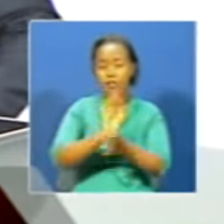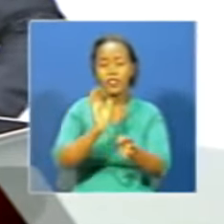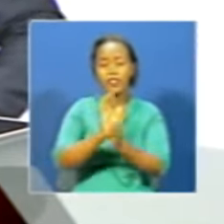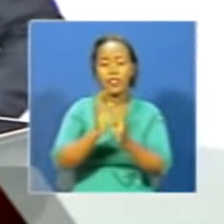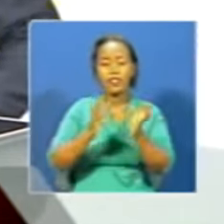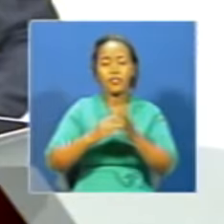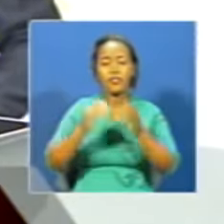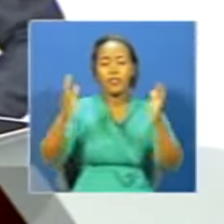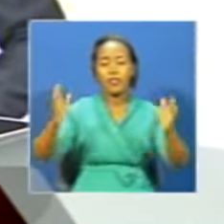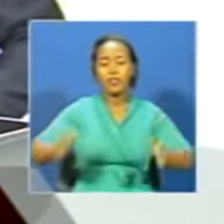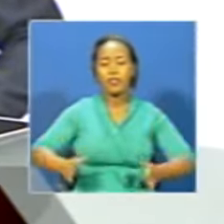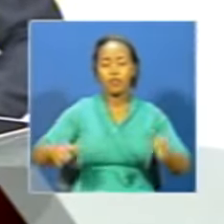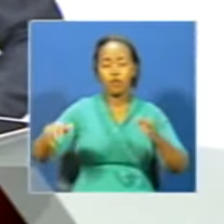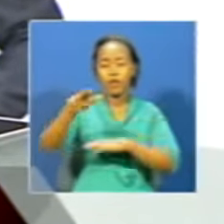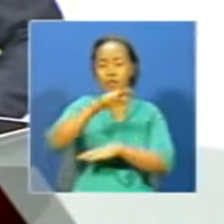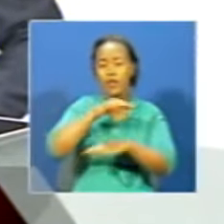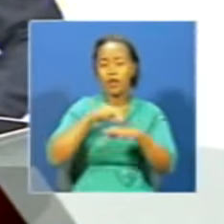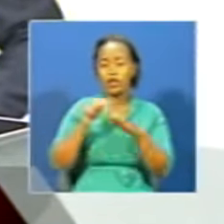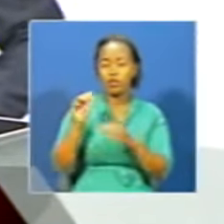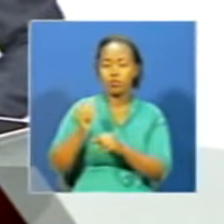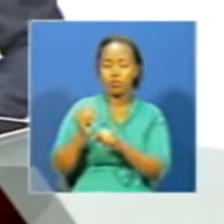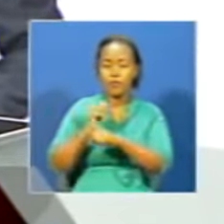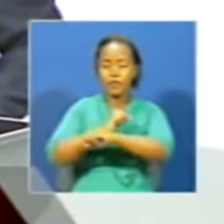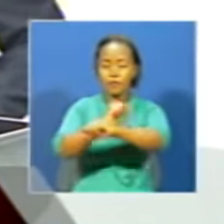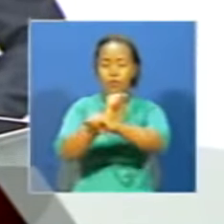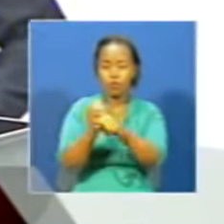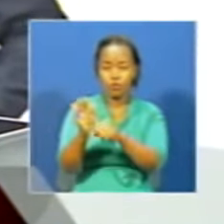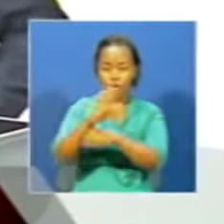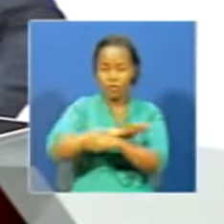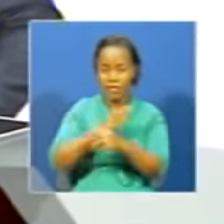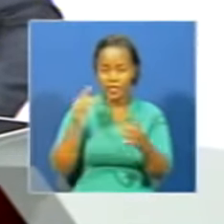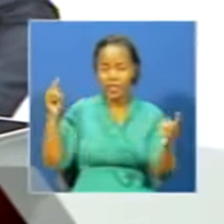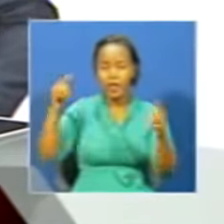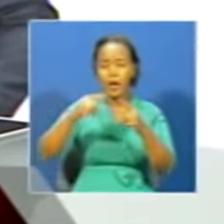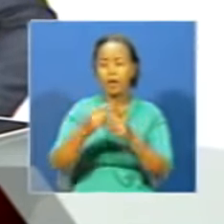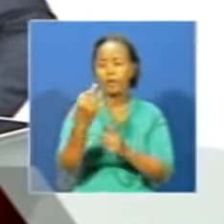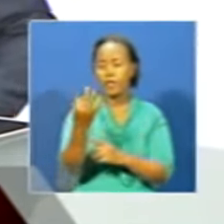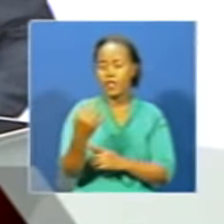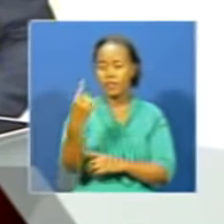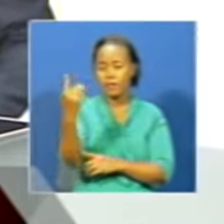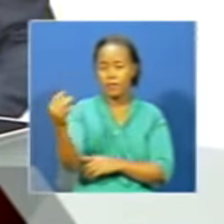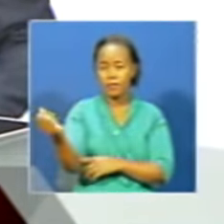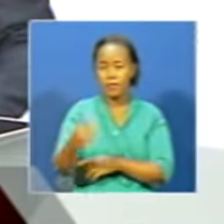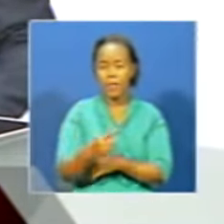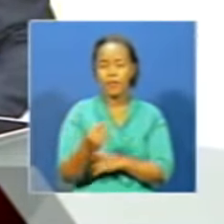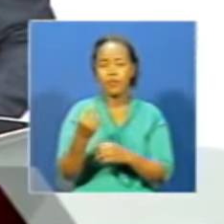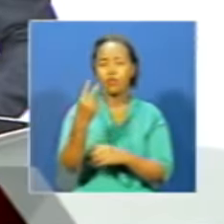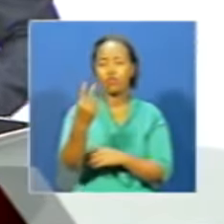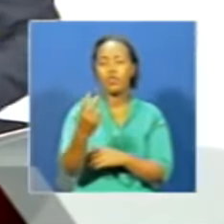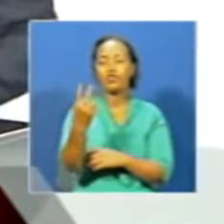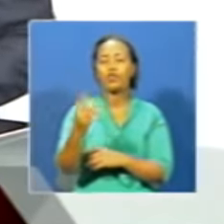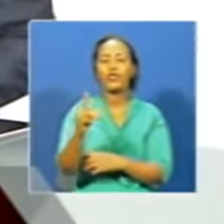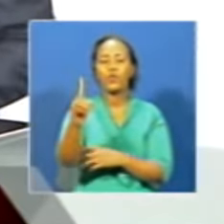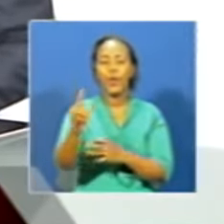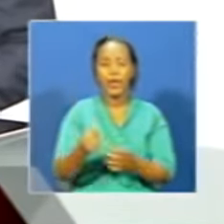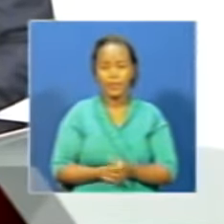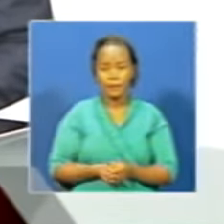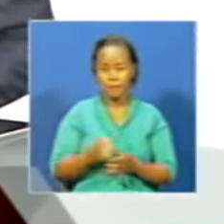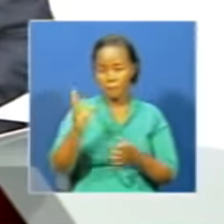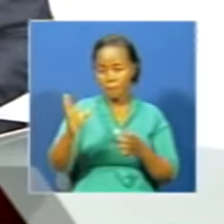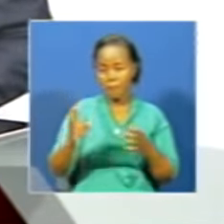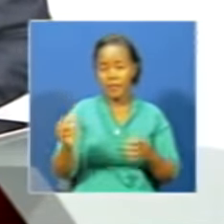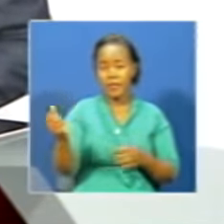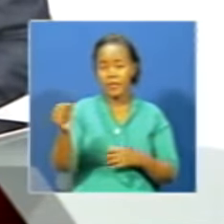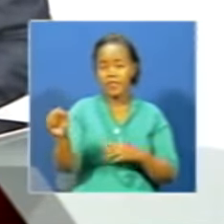the national response to COVID-19 up to the 31st of 2021. And Cabinet Secretary for the Ministry